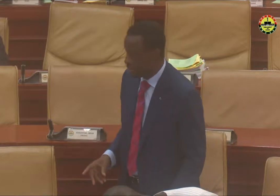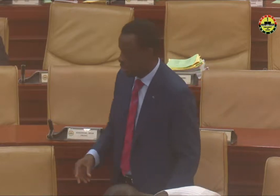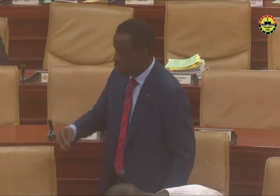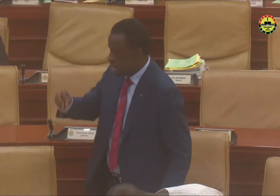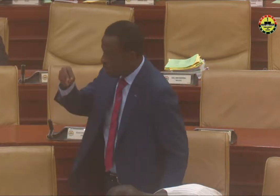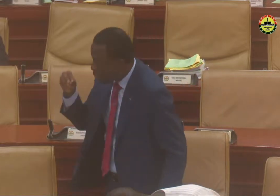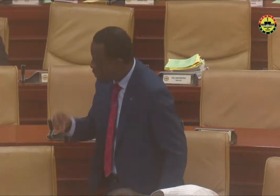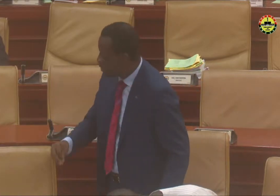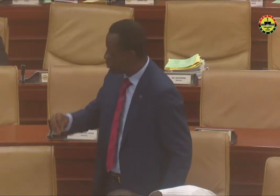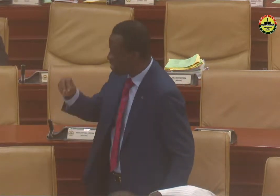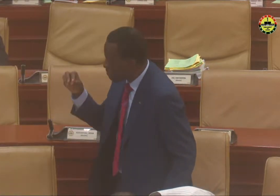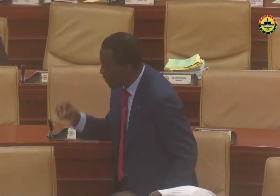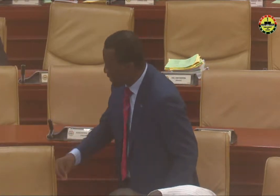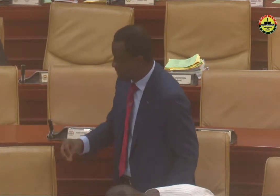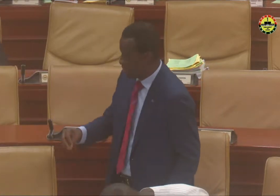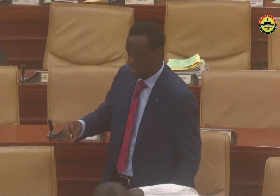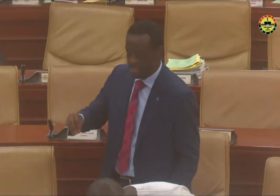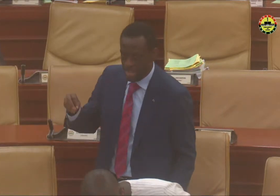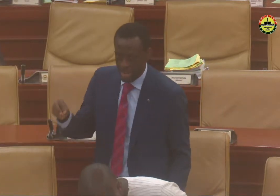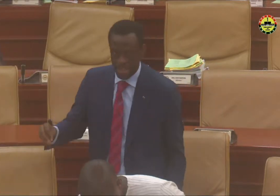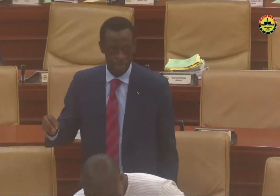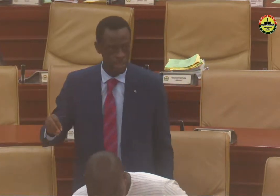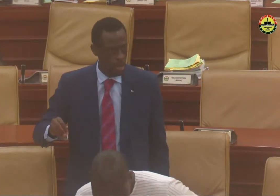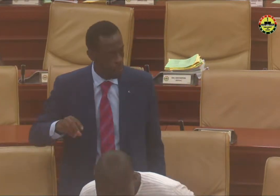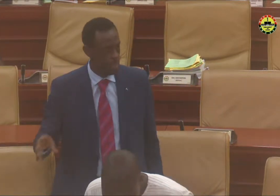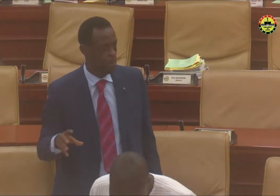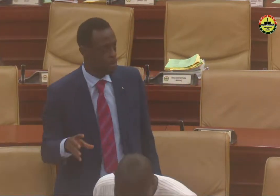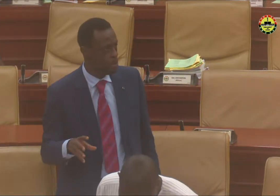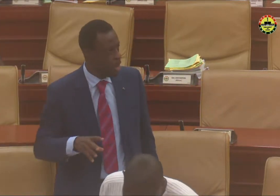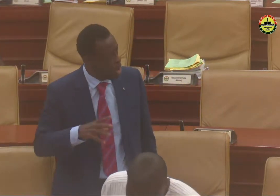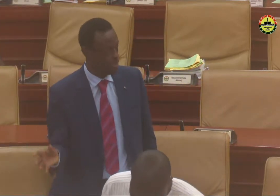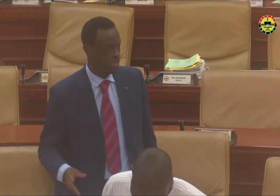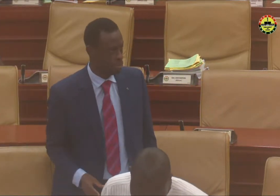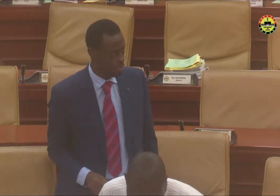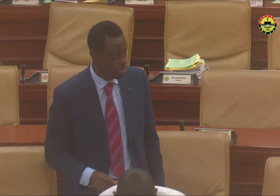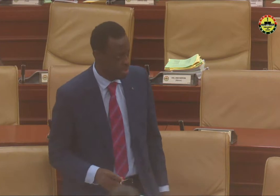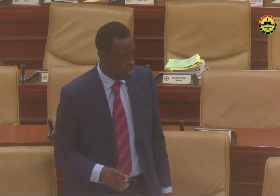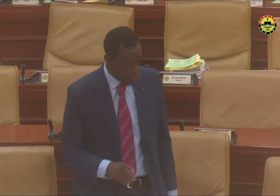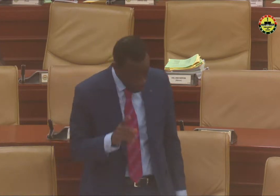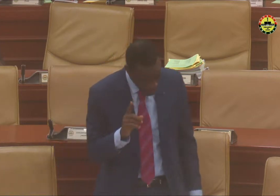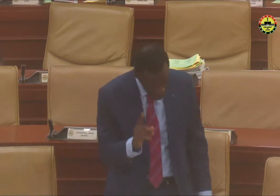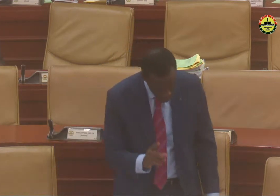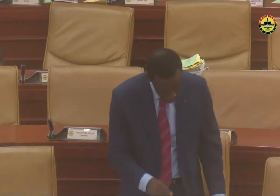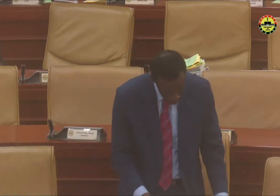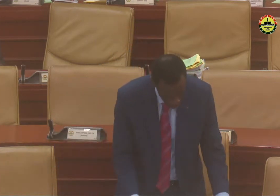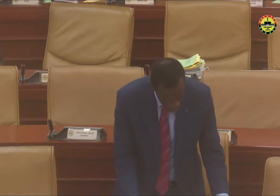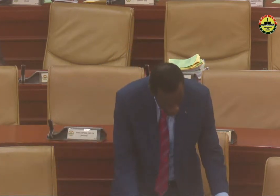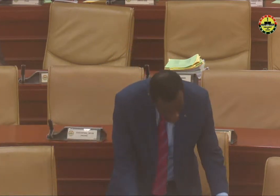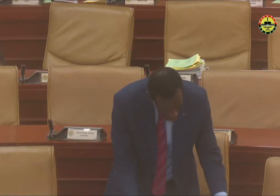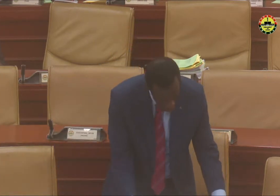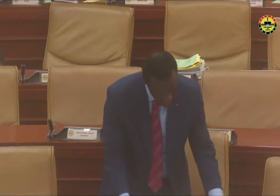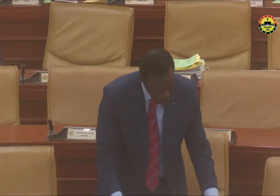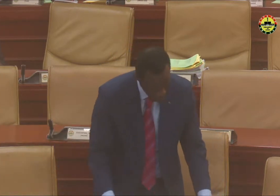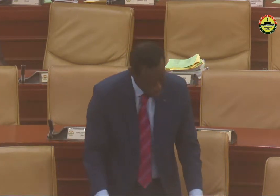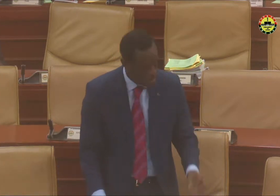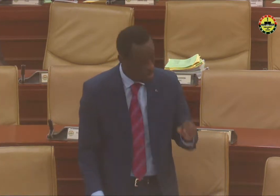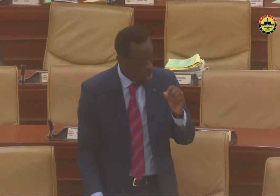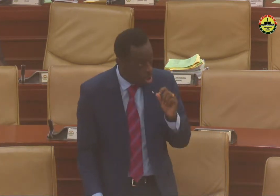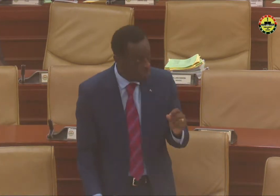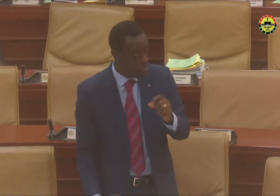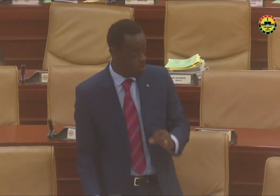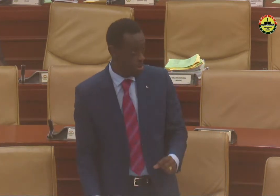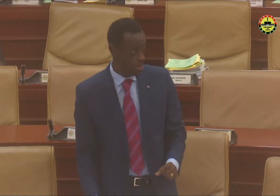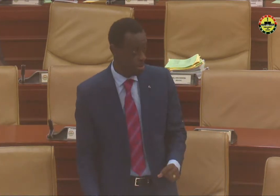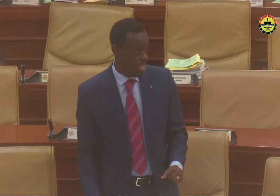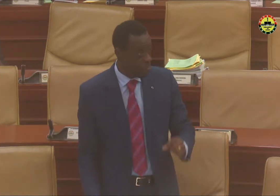nothing. We are borrowing to invest in the lives of the people of this country. So, Mr. Speaker, I believe that